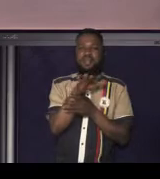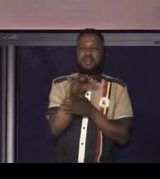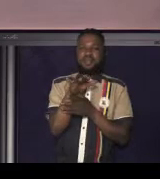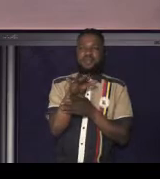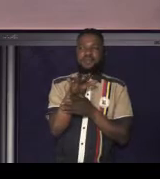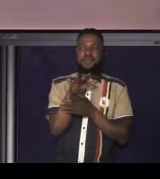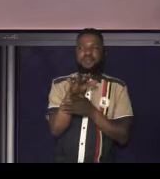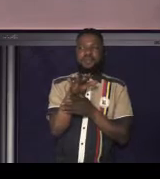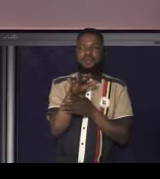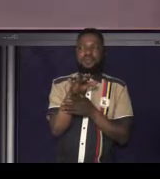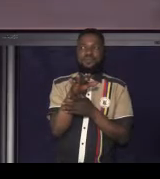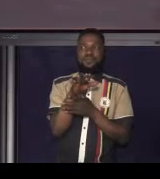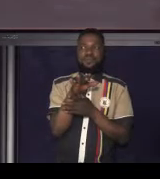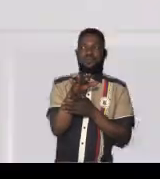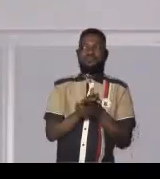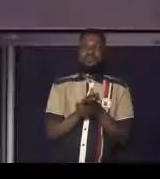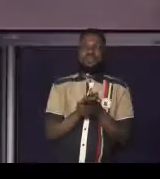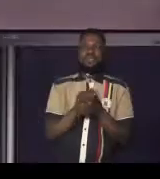The silent.